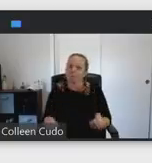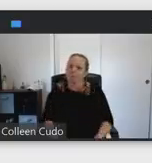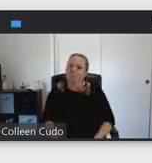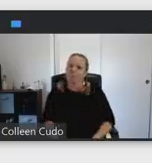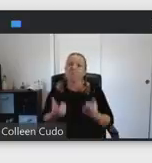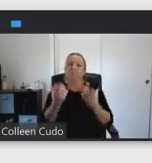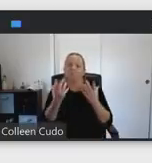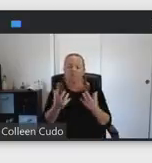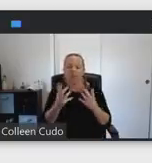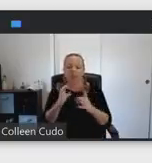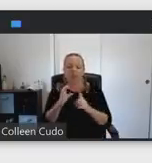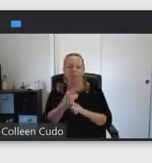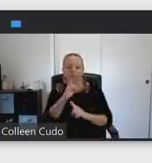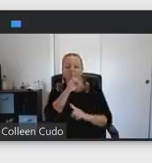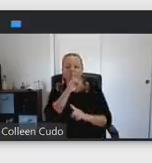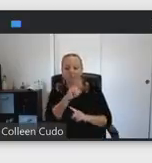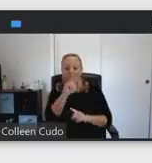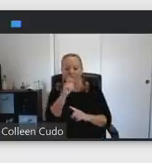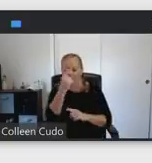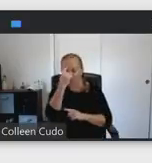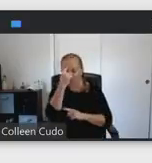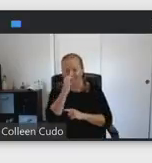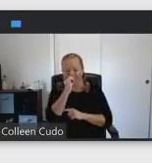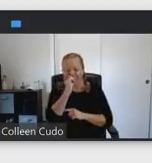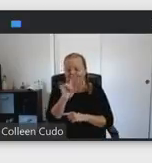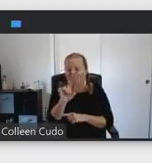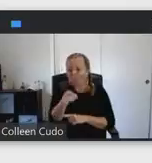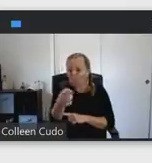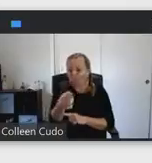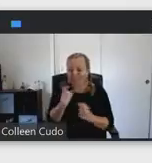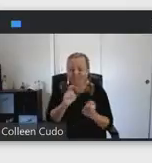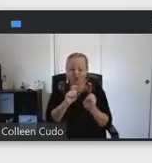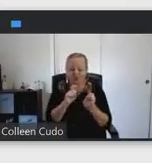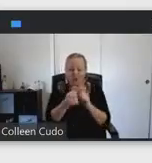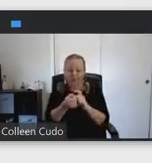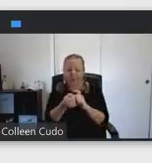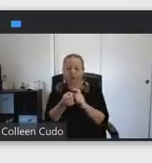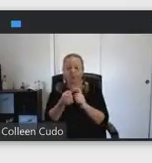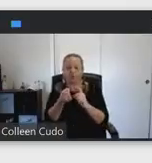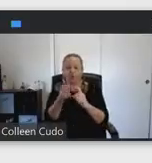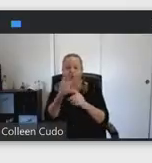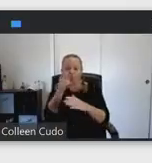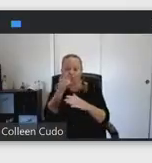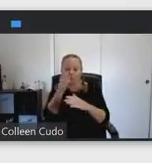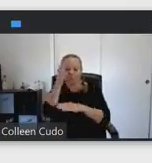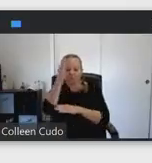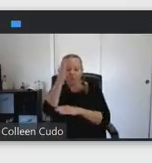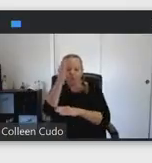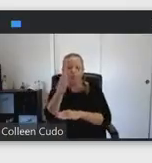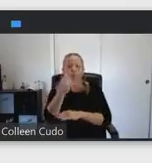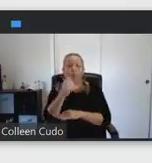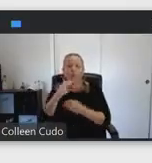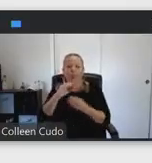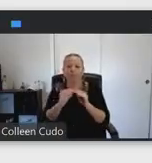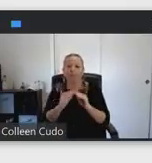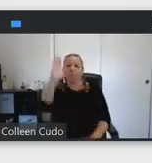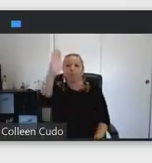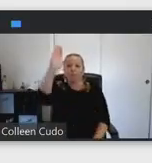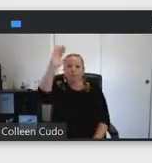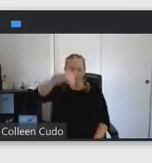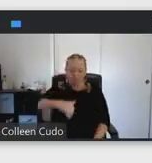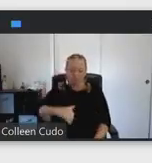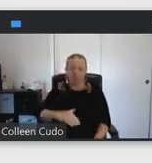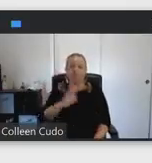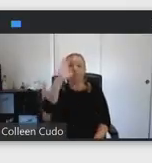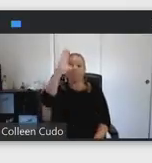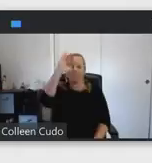makes sense to really think about not just the change or trajectory, whether the number is going up or going down, but also to think